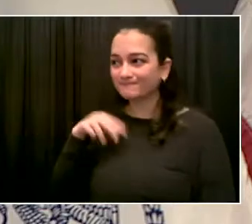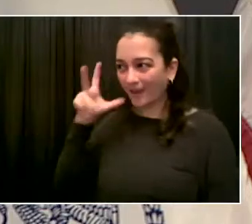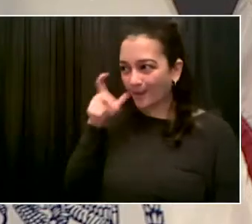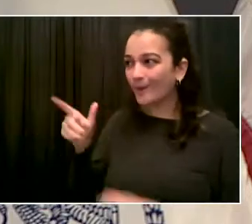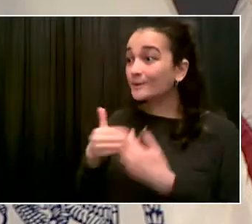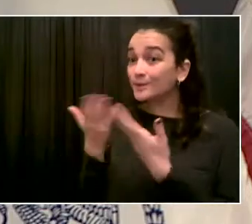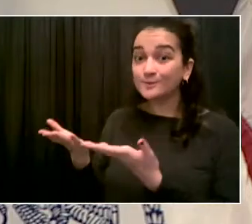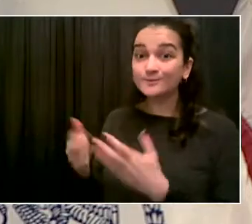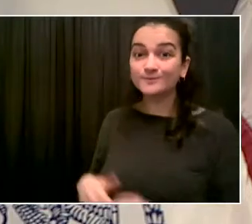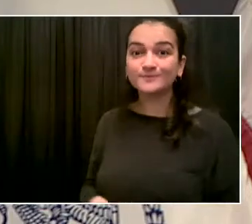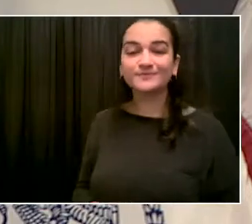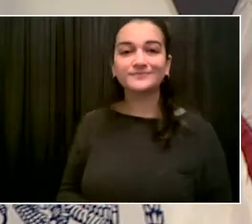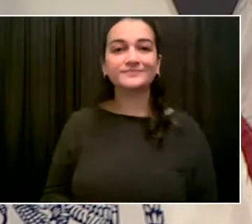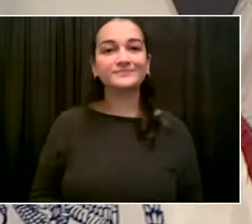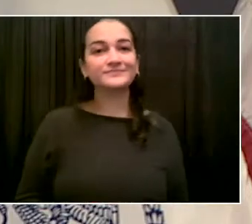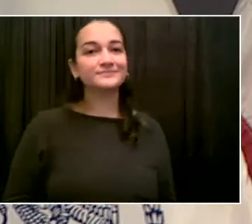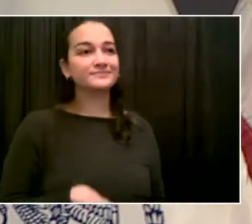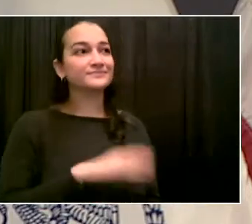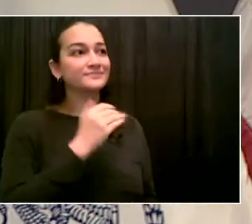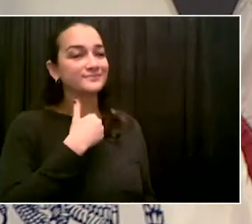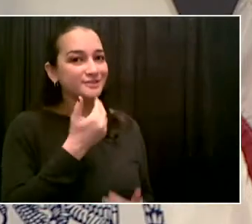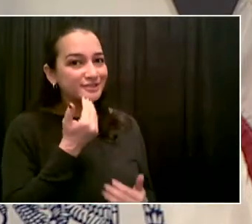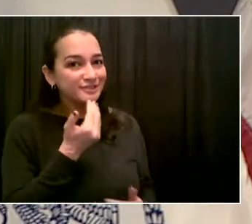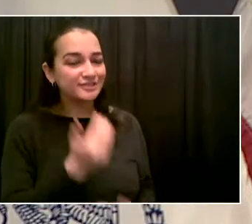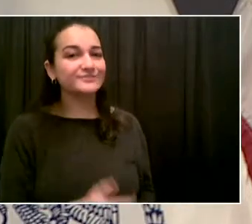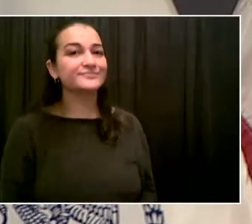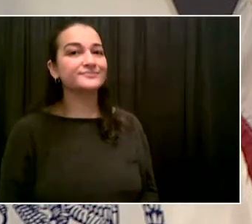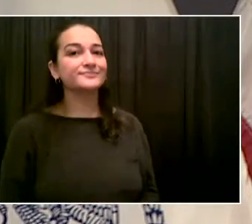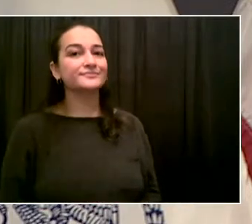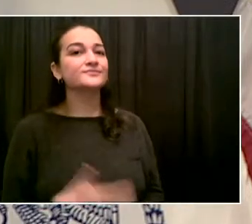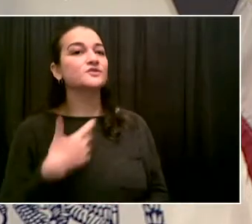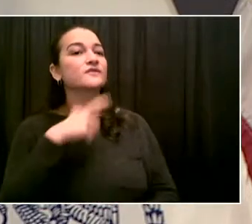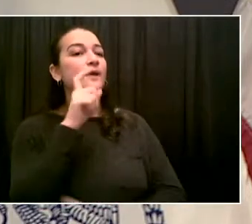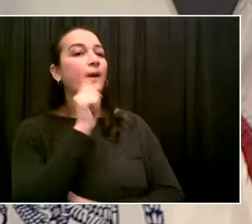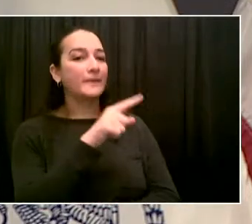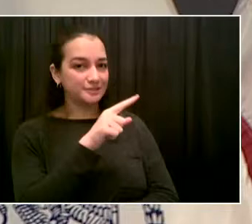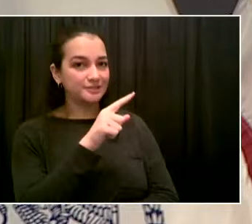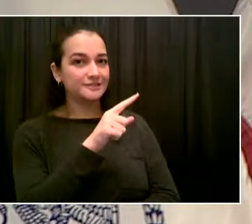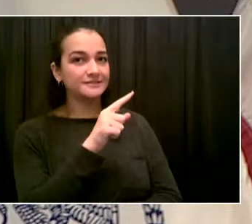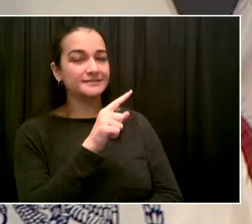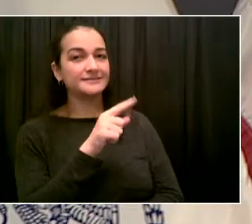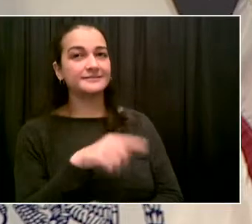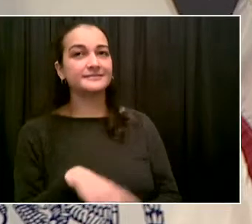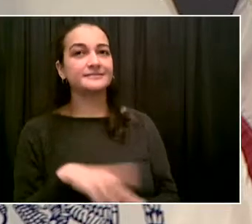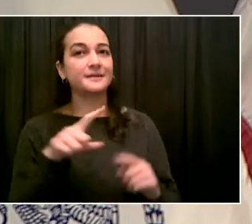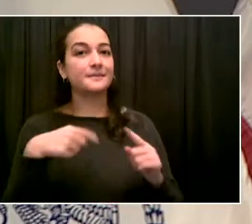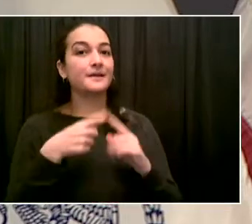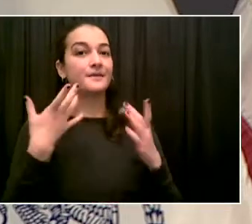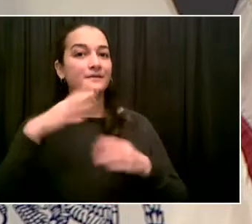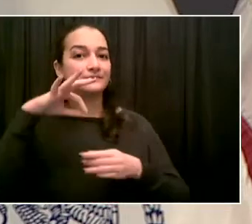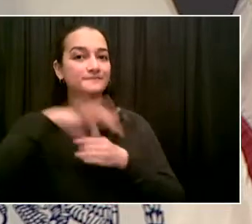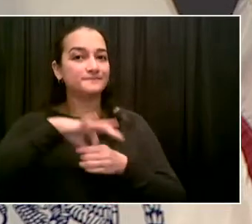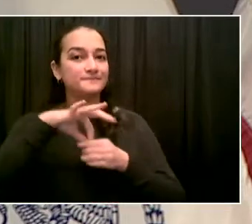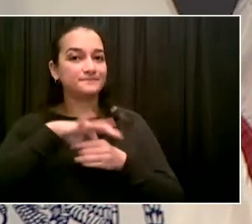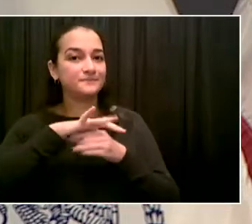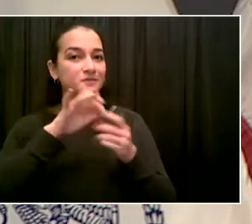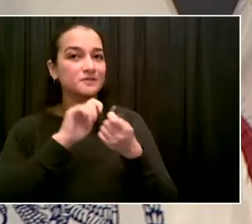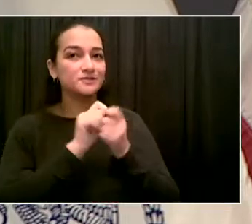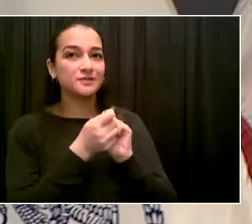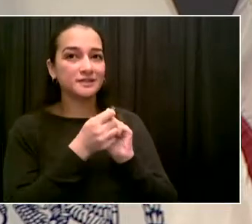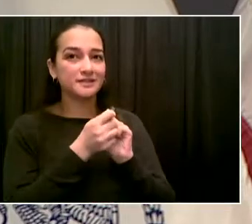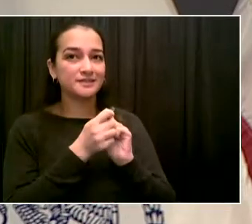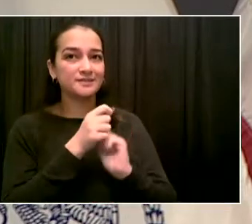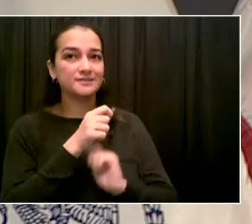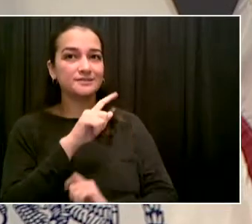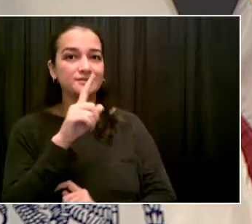I had a question about the vote on rezoning for the New York Blood Center on the Upper East Side. The